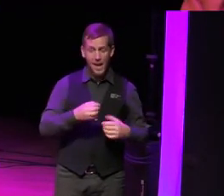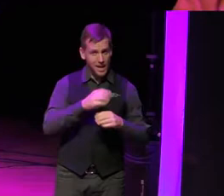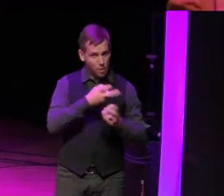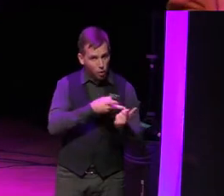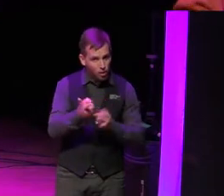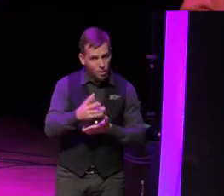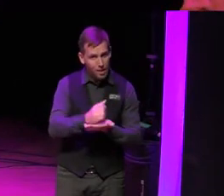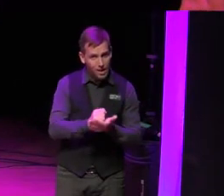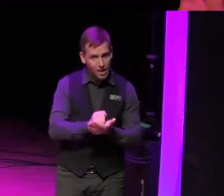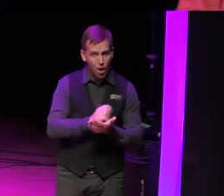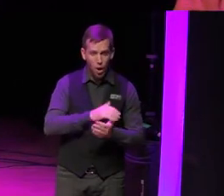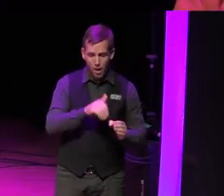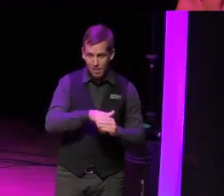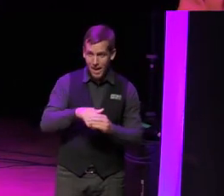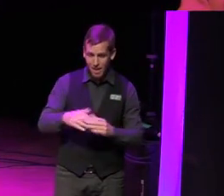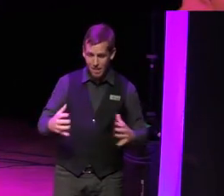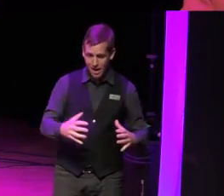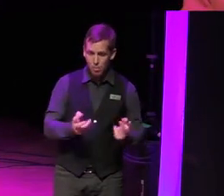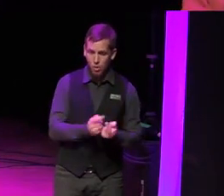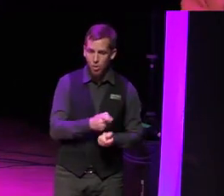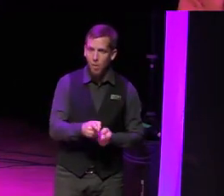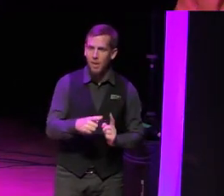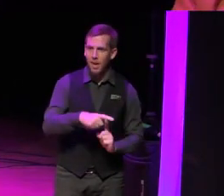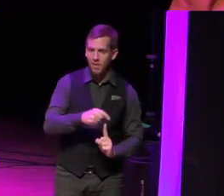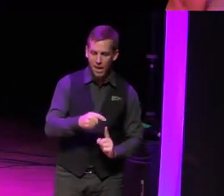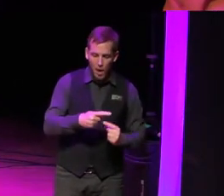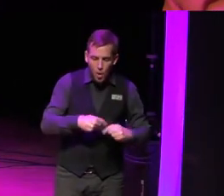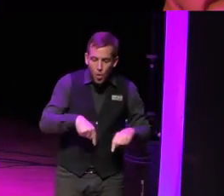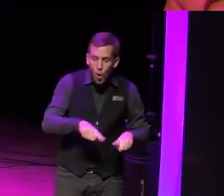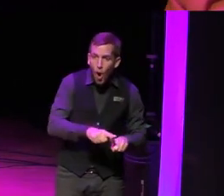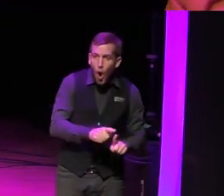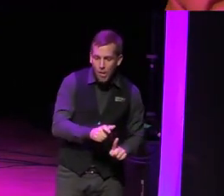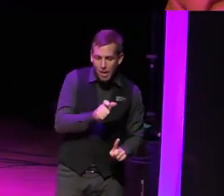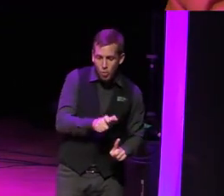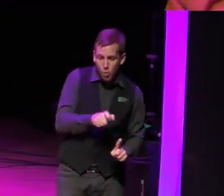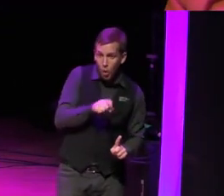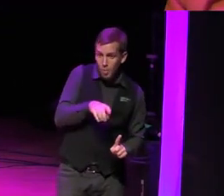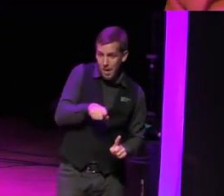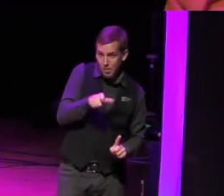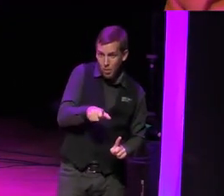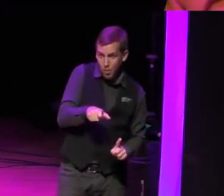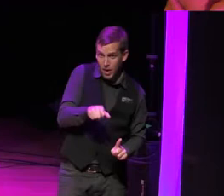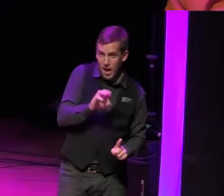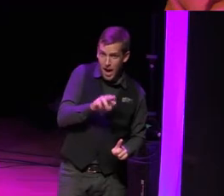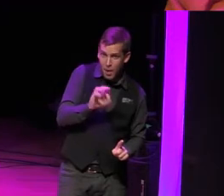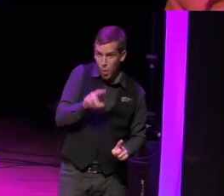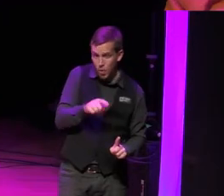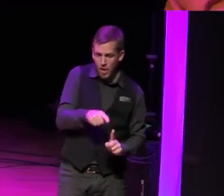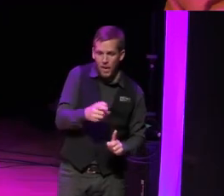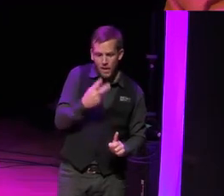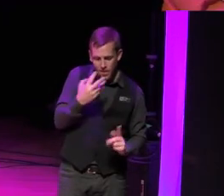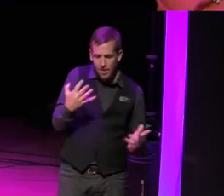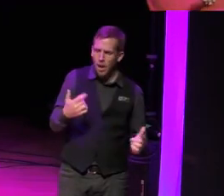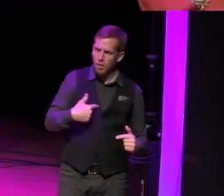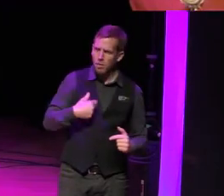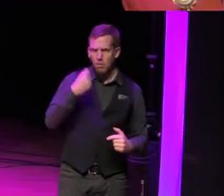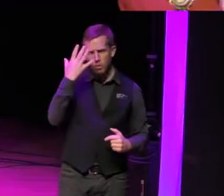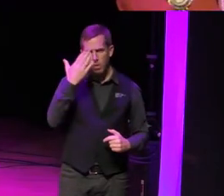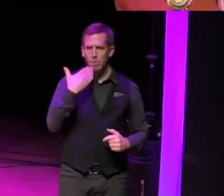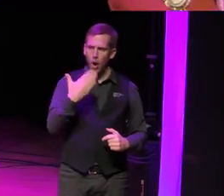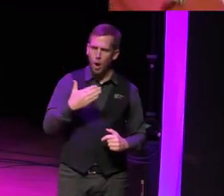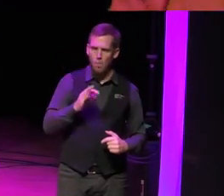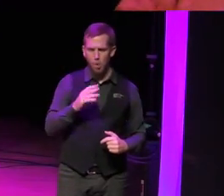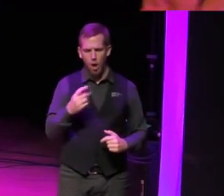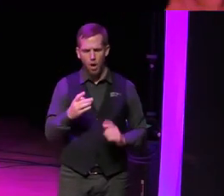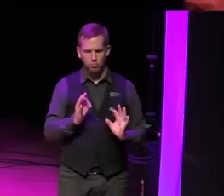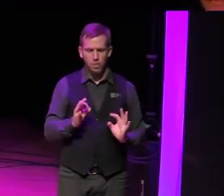party, they will elect a local chairman for the party. If he or she shows to have good judgment, good character, they